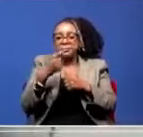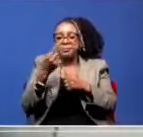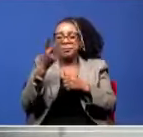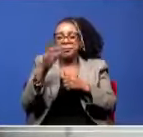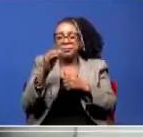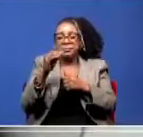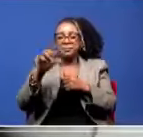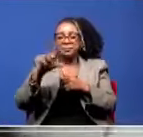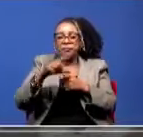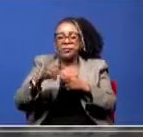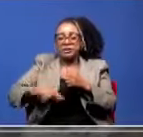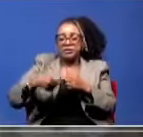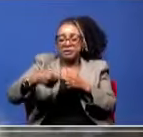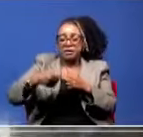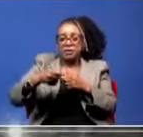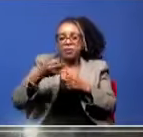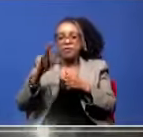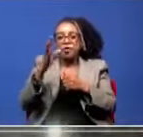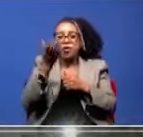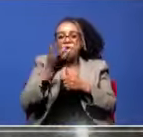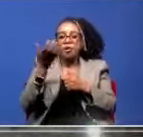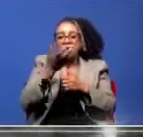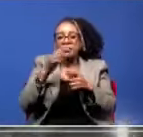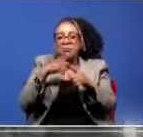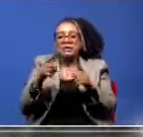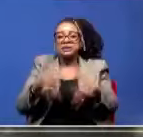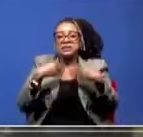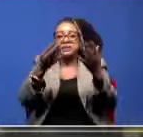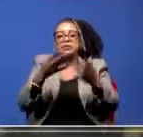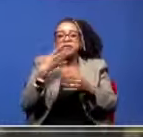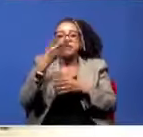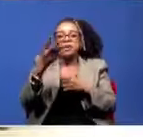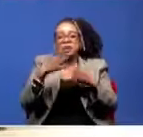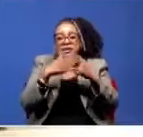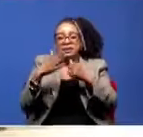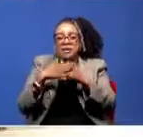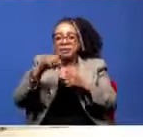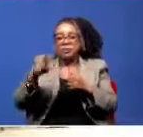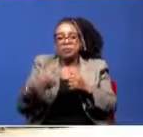599,020-liter jerrycans of cooking oil, but they supplied